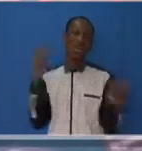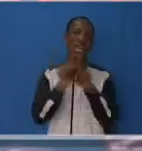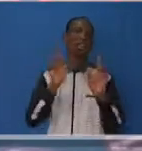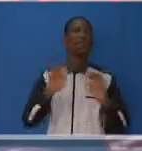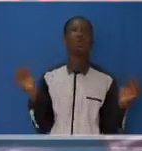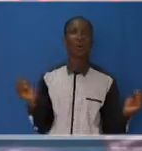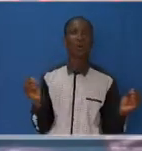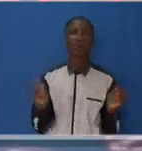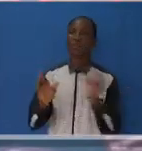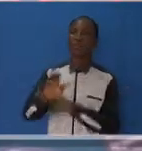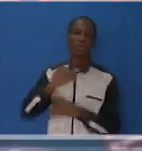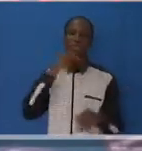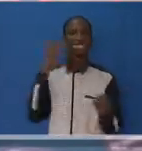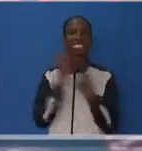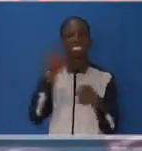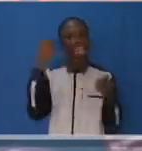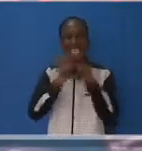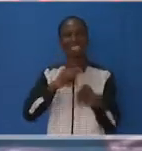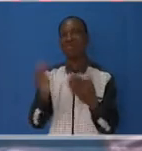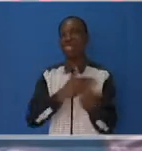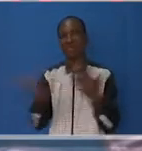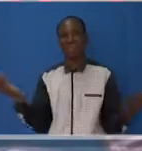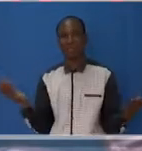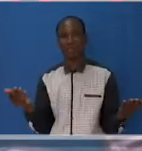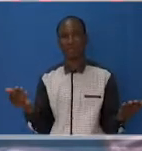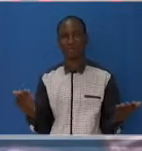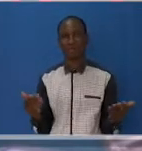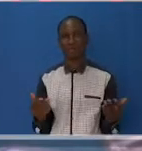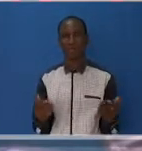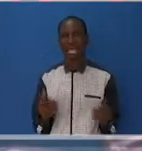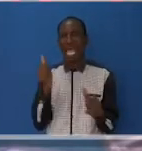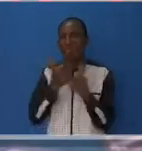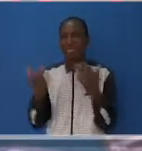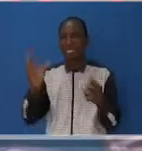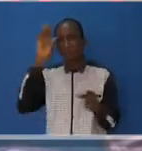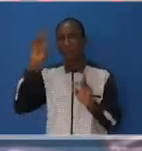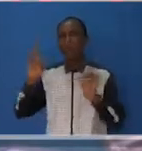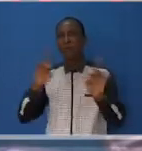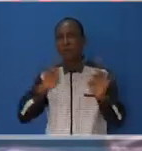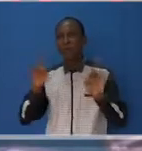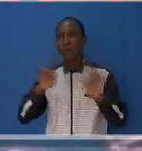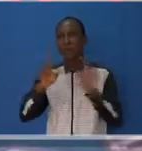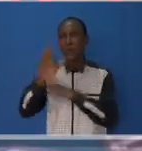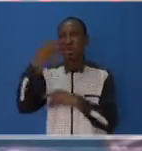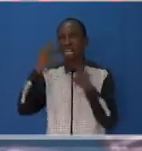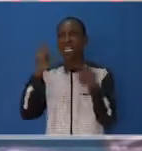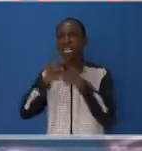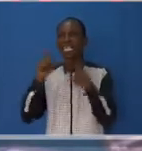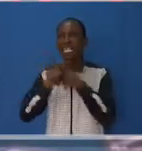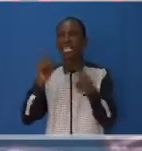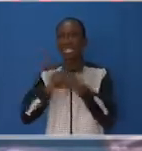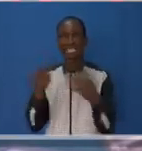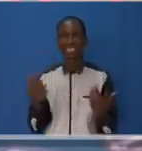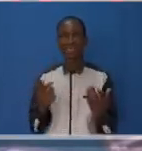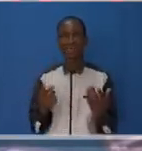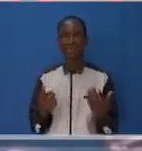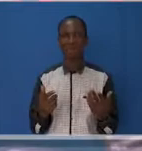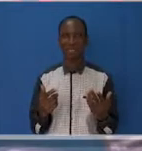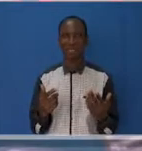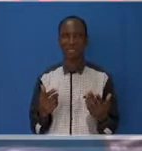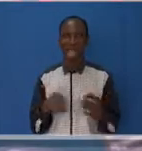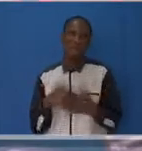Fanny Massa. Say Yankopon, near ye be our father, sir. And can be a friendly user was 2 Samuel chapter